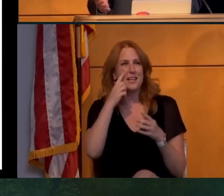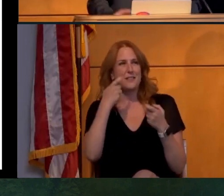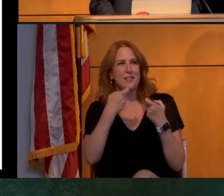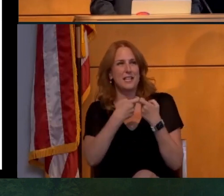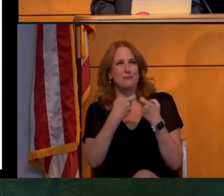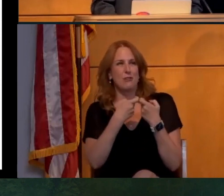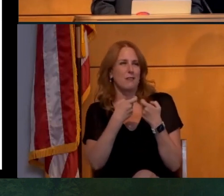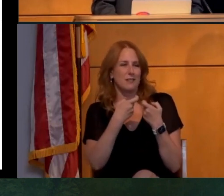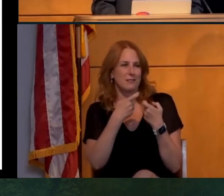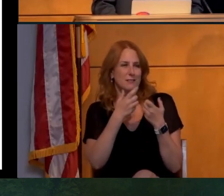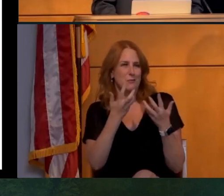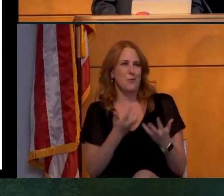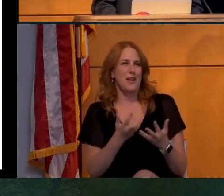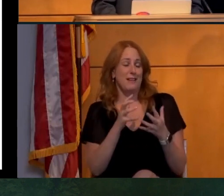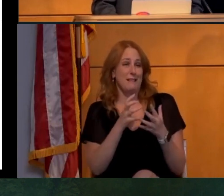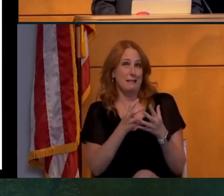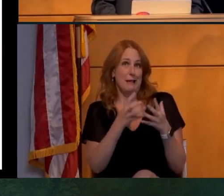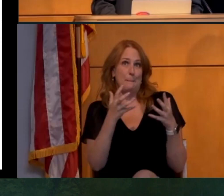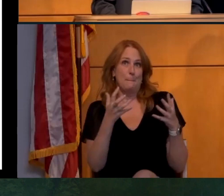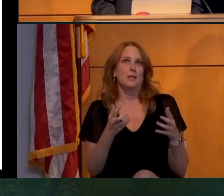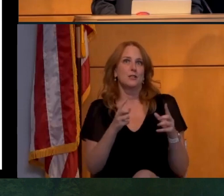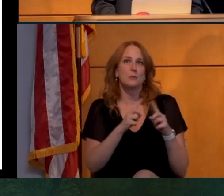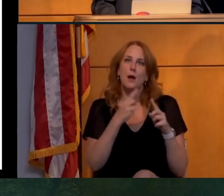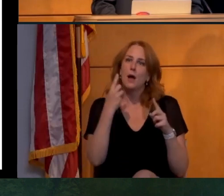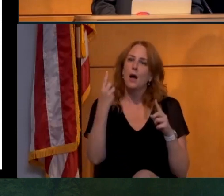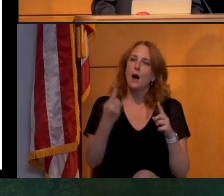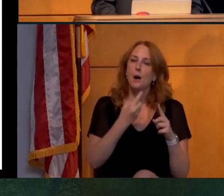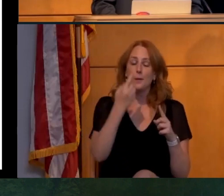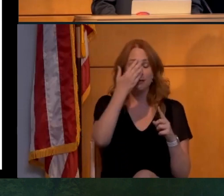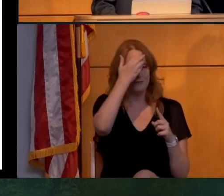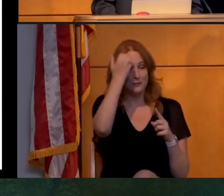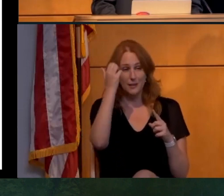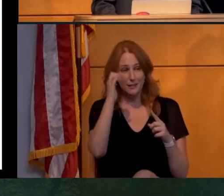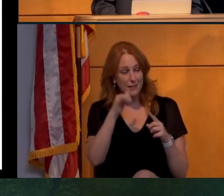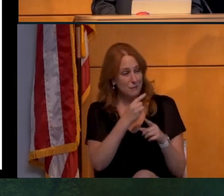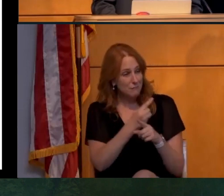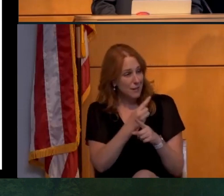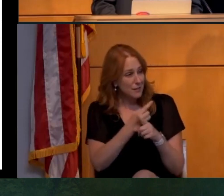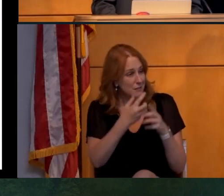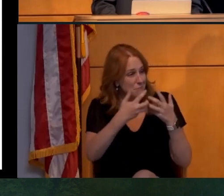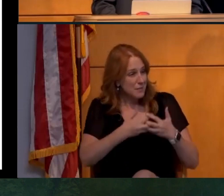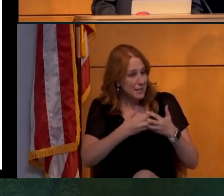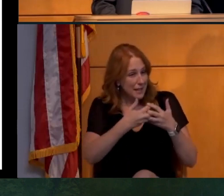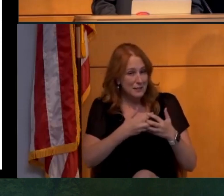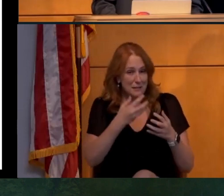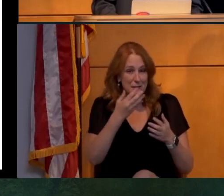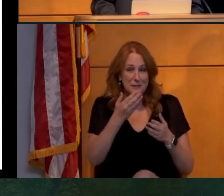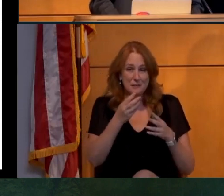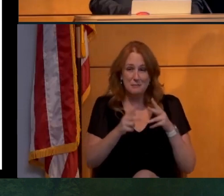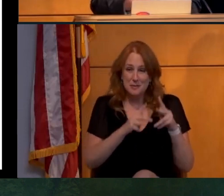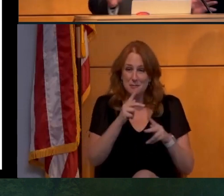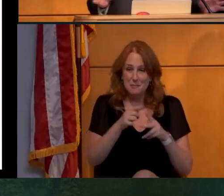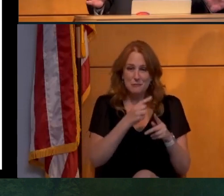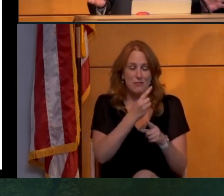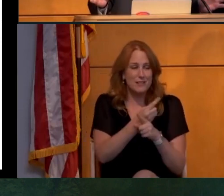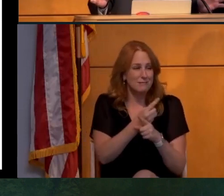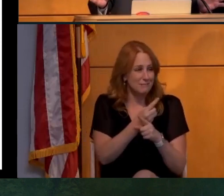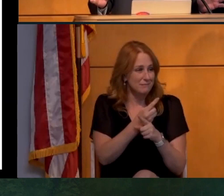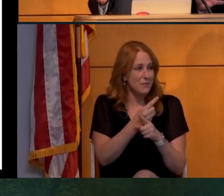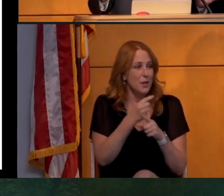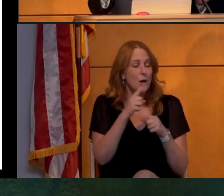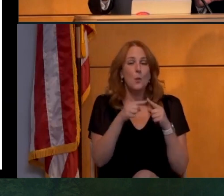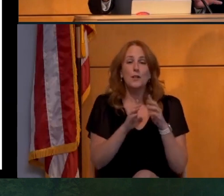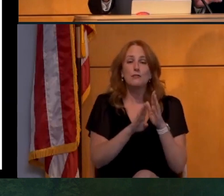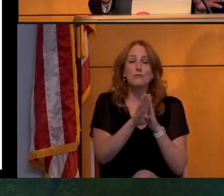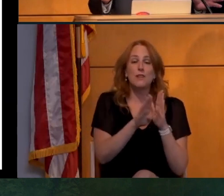weighing so much, but that's something that we always forget, mechanical folks. And when you develop